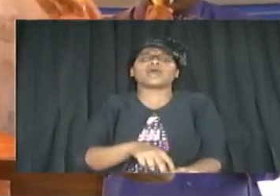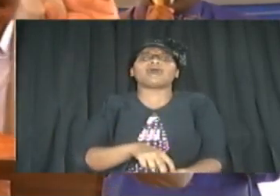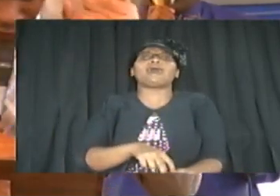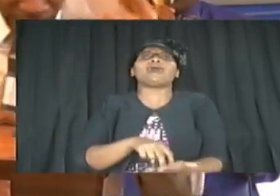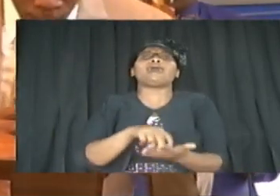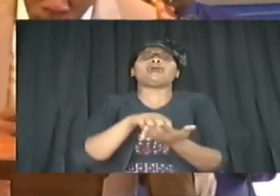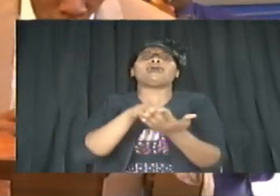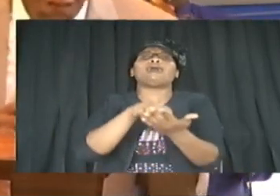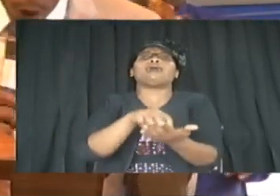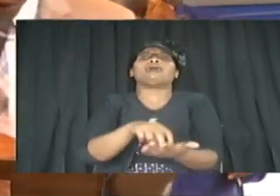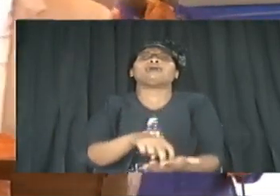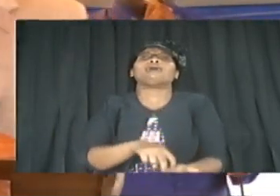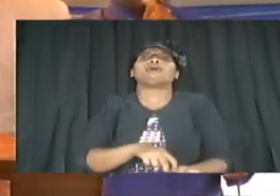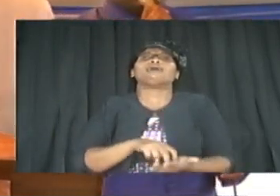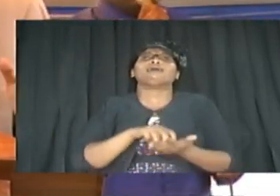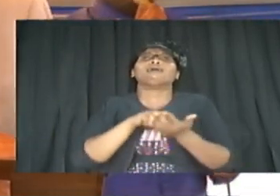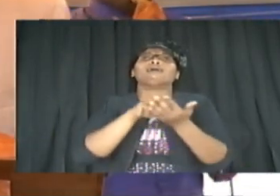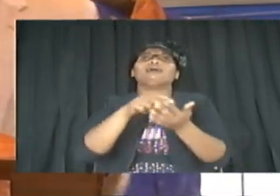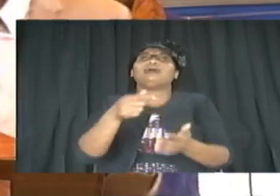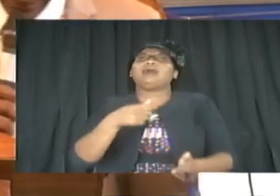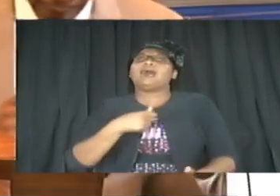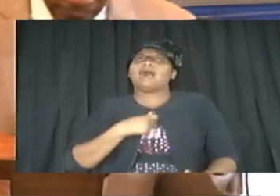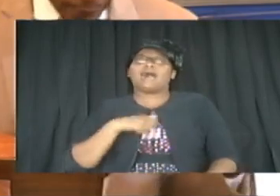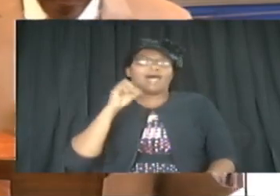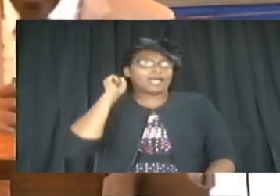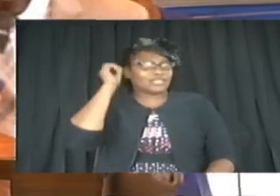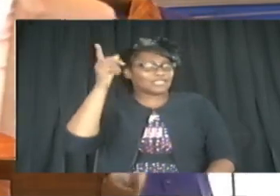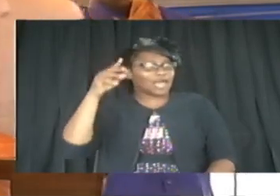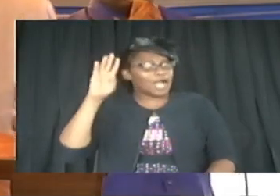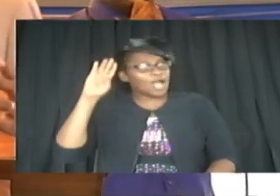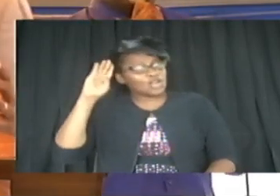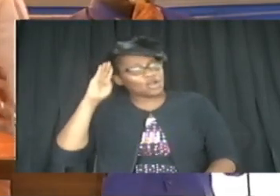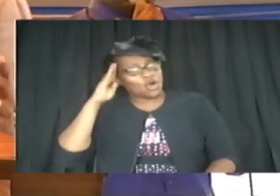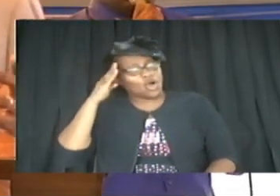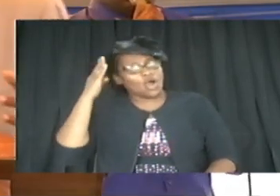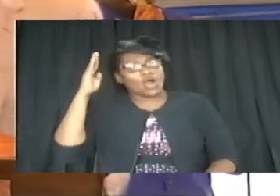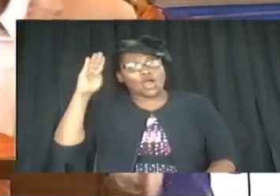I shall know Jesus.